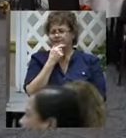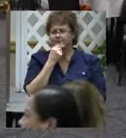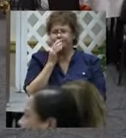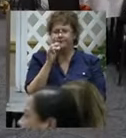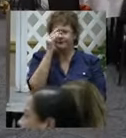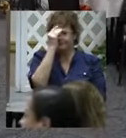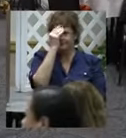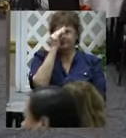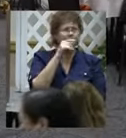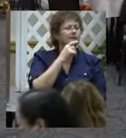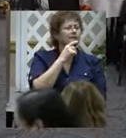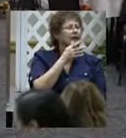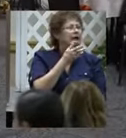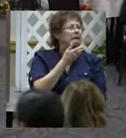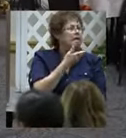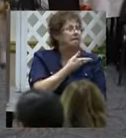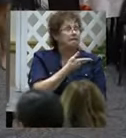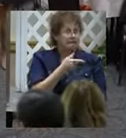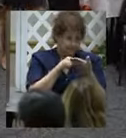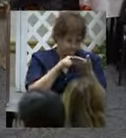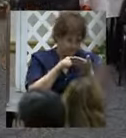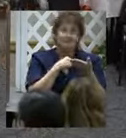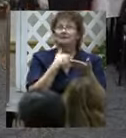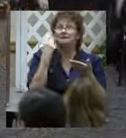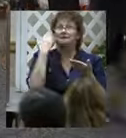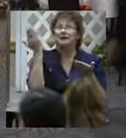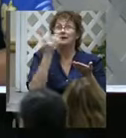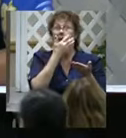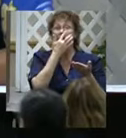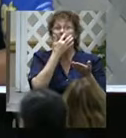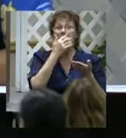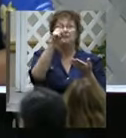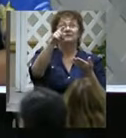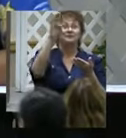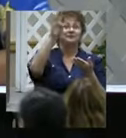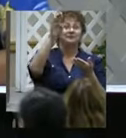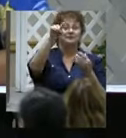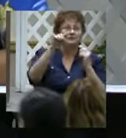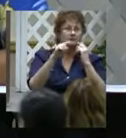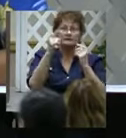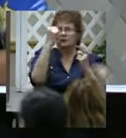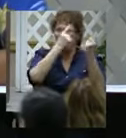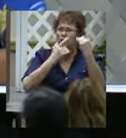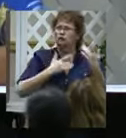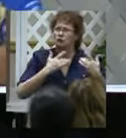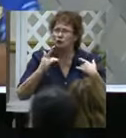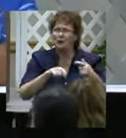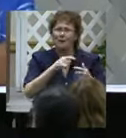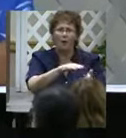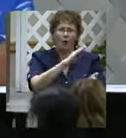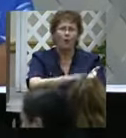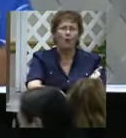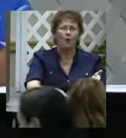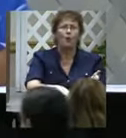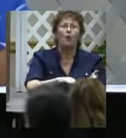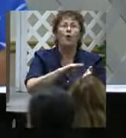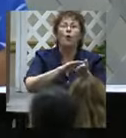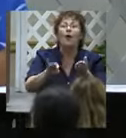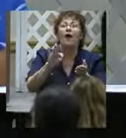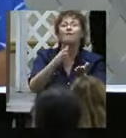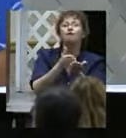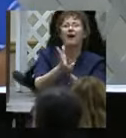Do we know why? No? I don't know, Okay, but, okay. So- but it seems they're very concerned about waivers. And So Great,